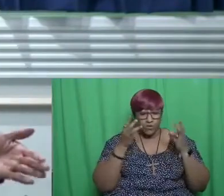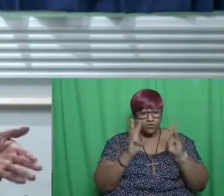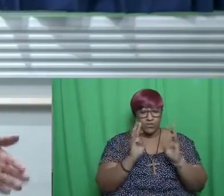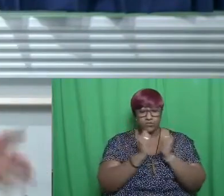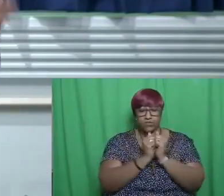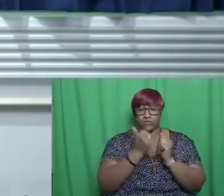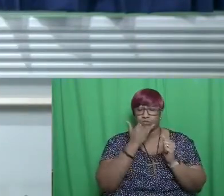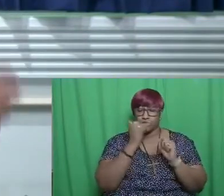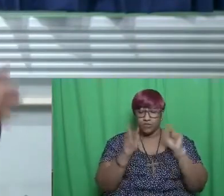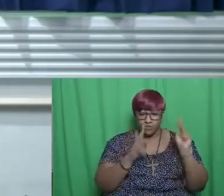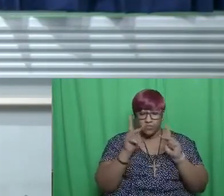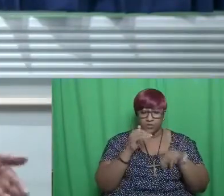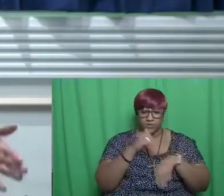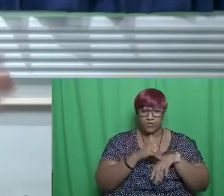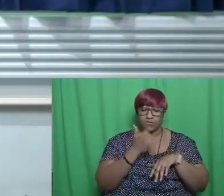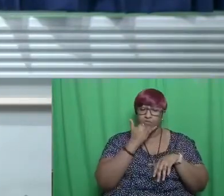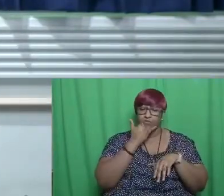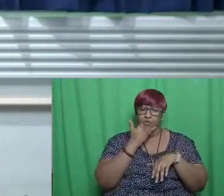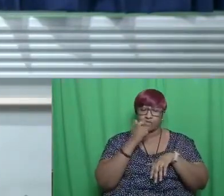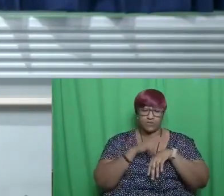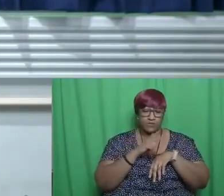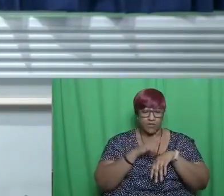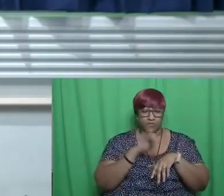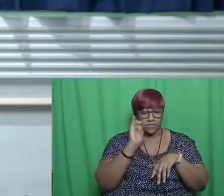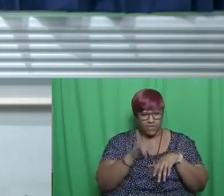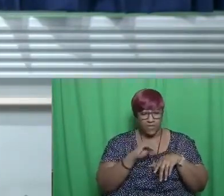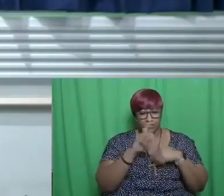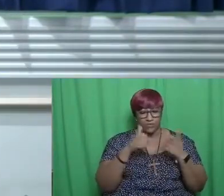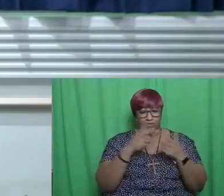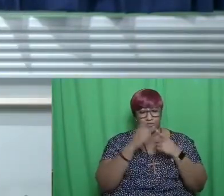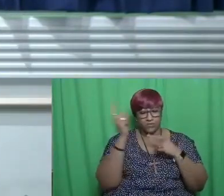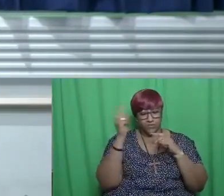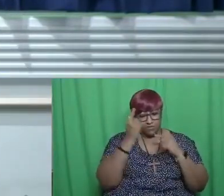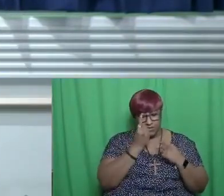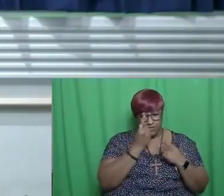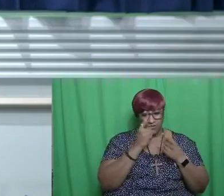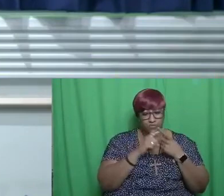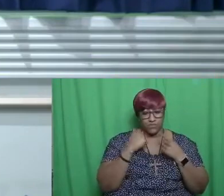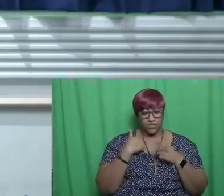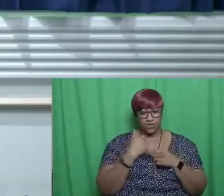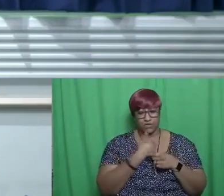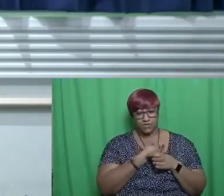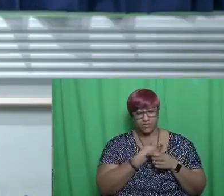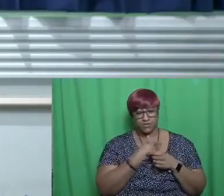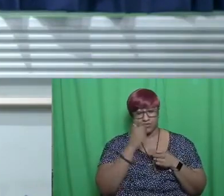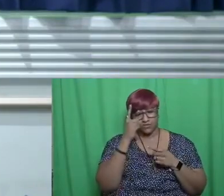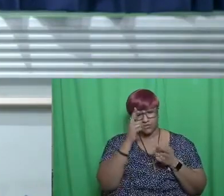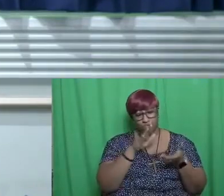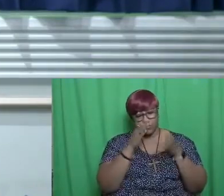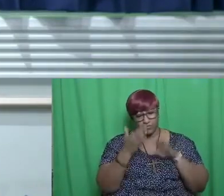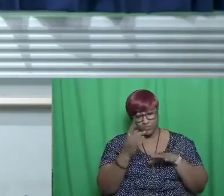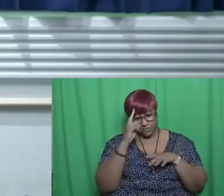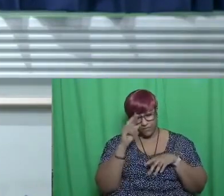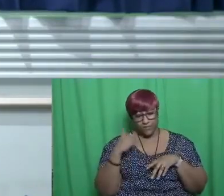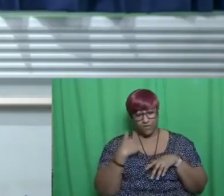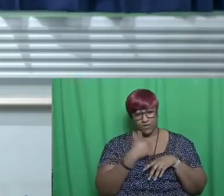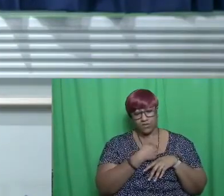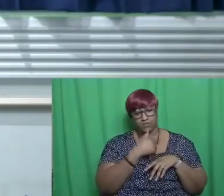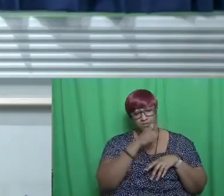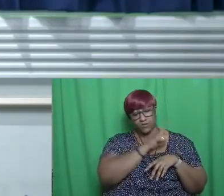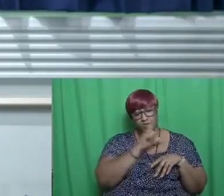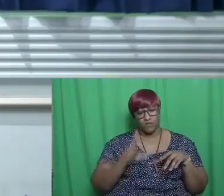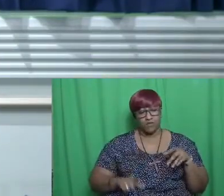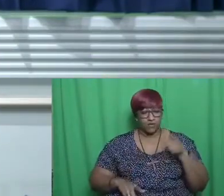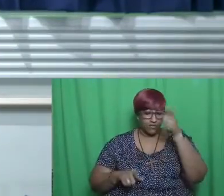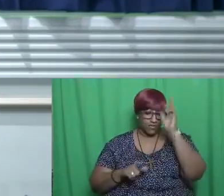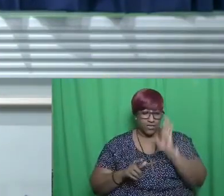the wrong people at the wrong time, that's when you came to us and you died for us. Thank